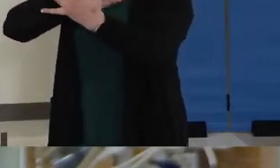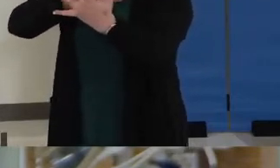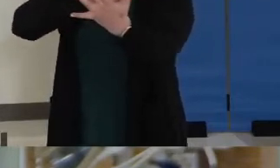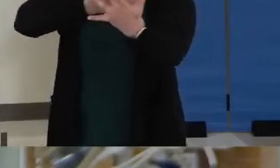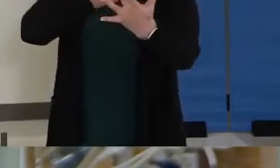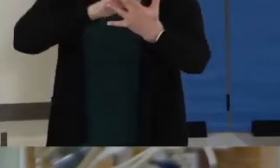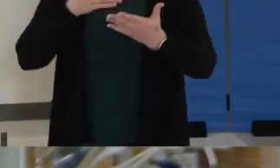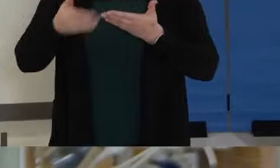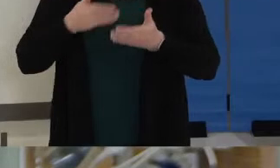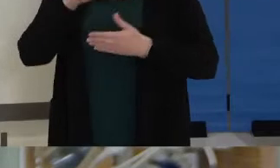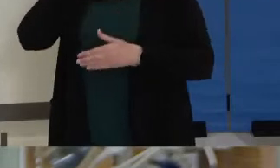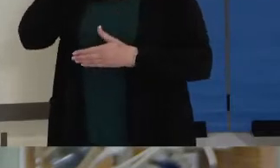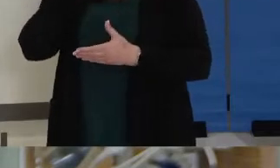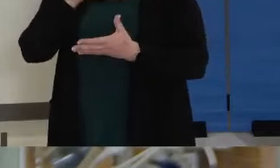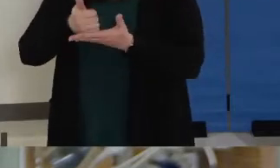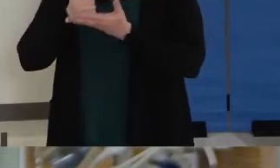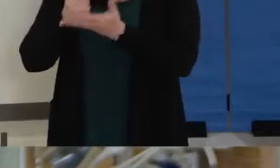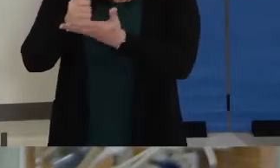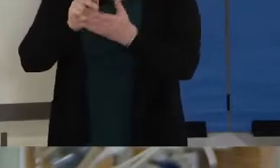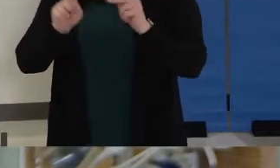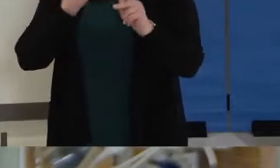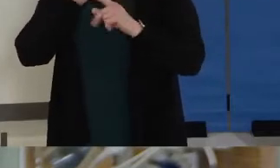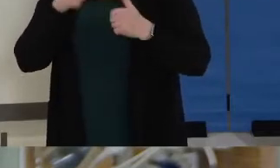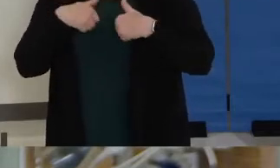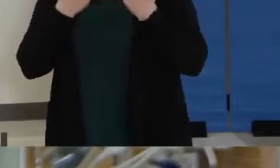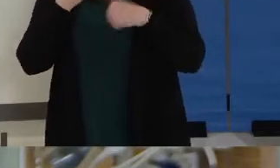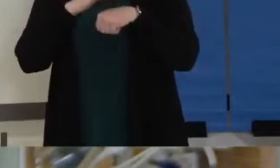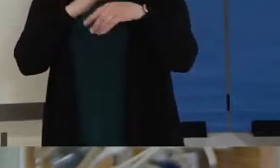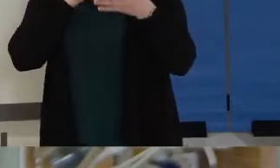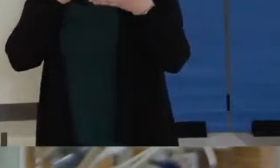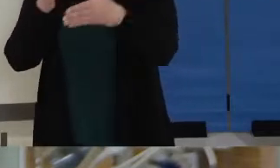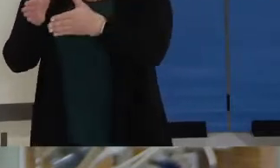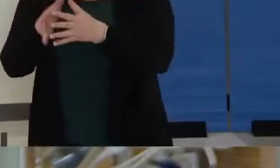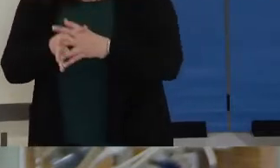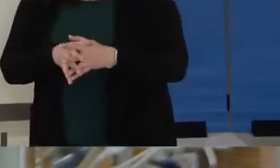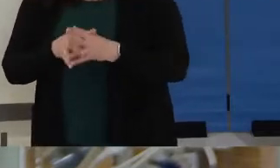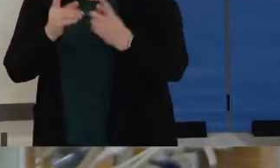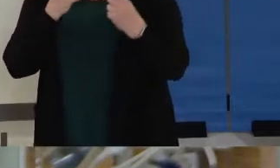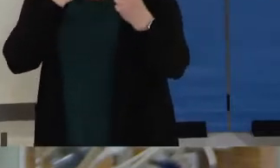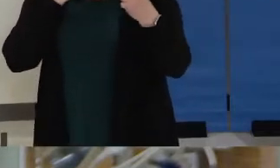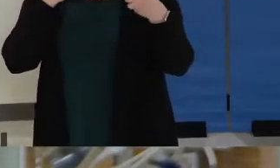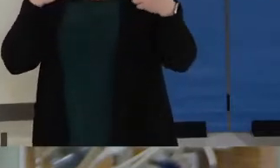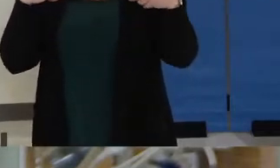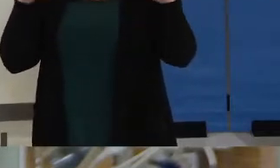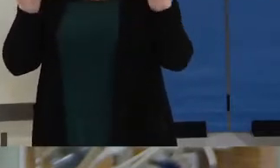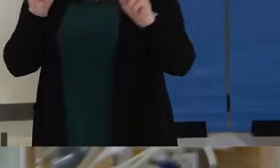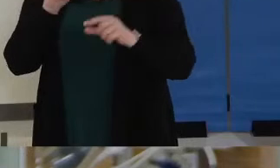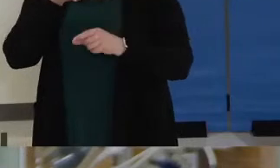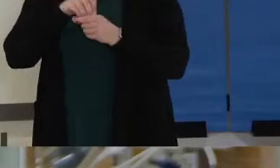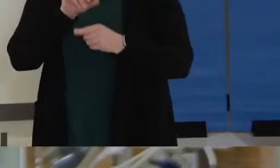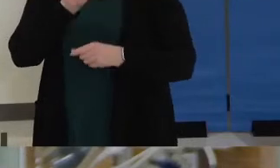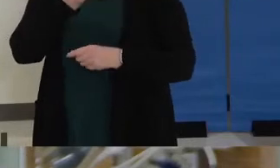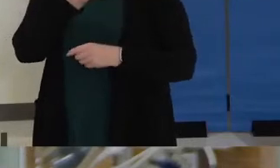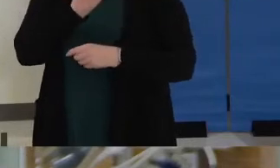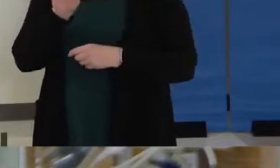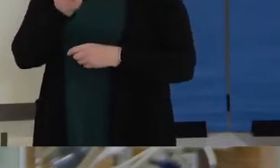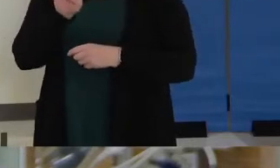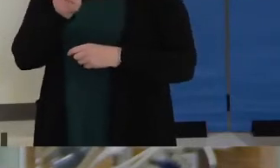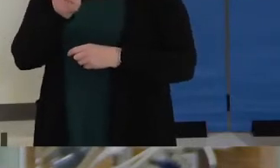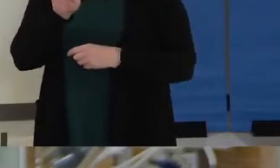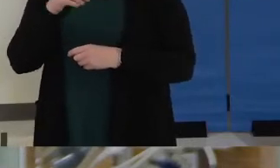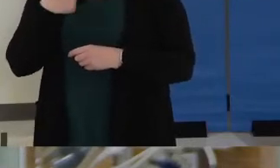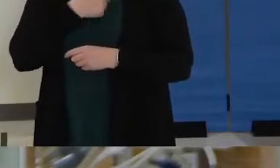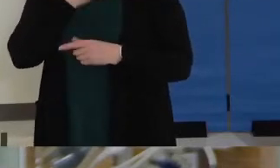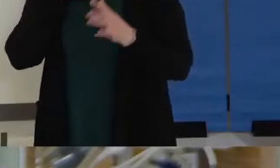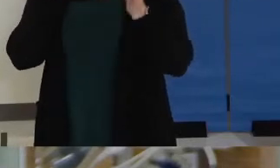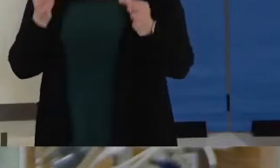to help people living on the streets. It was so successful that in 2004, we